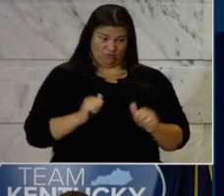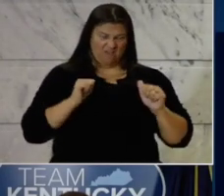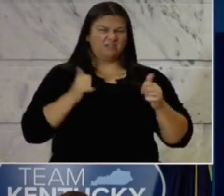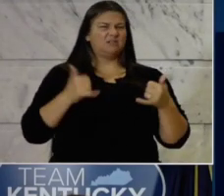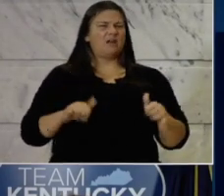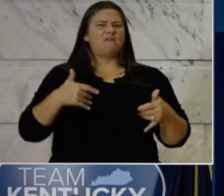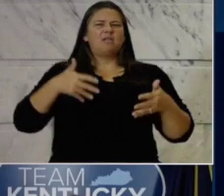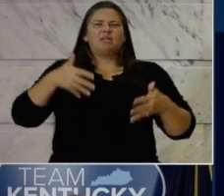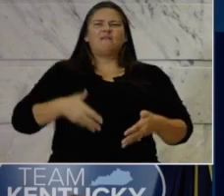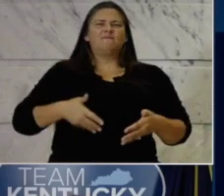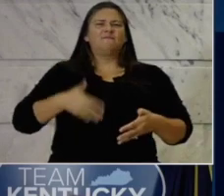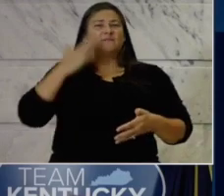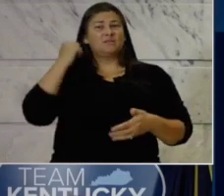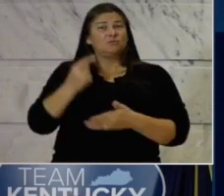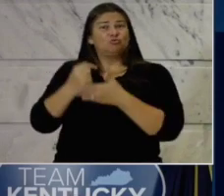million,